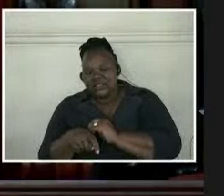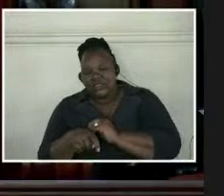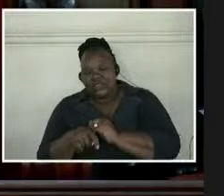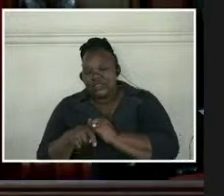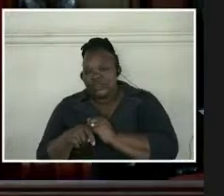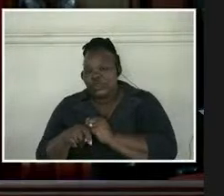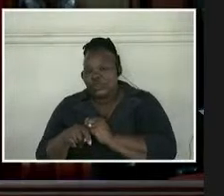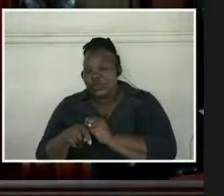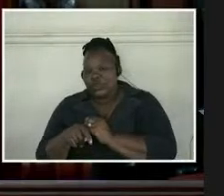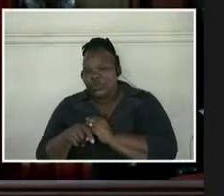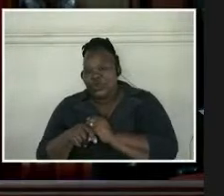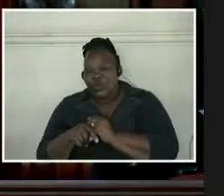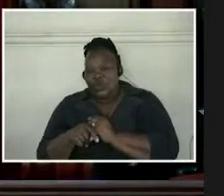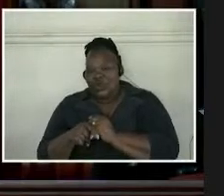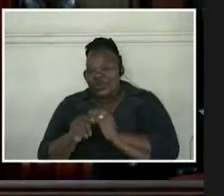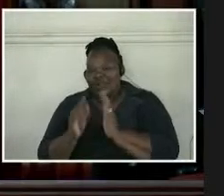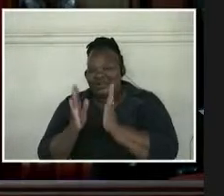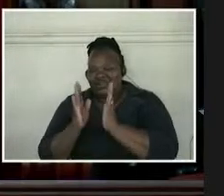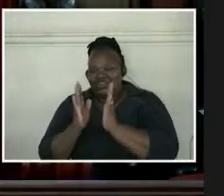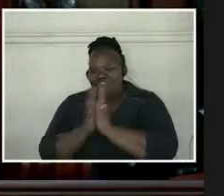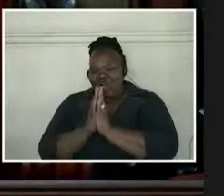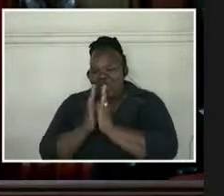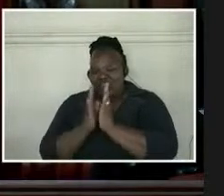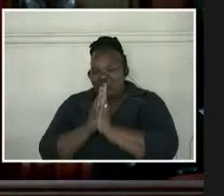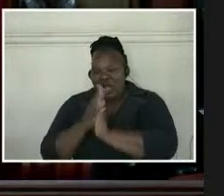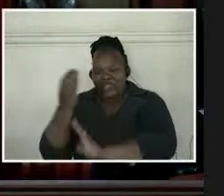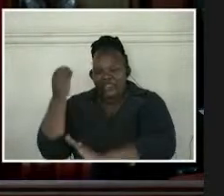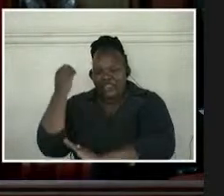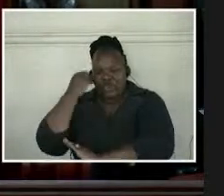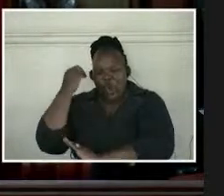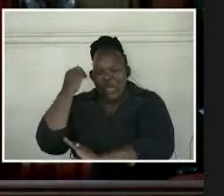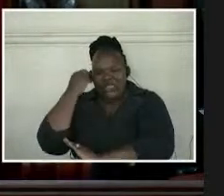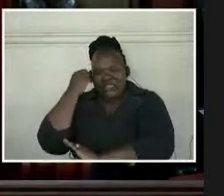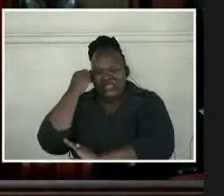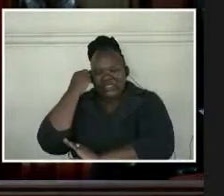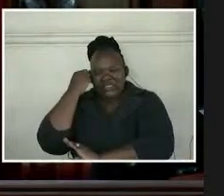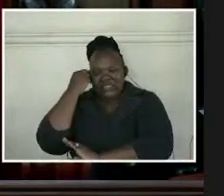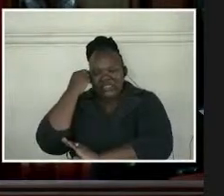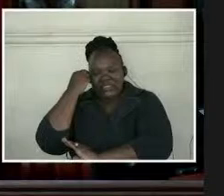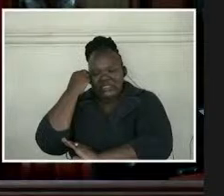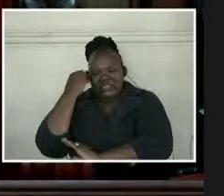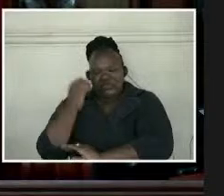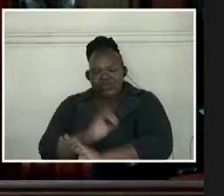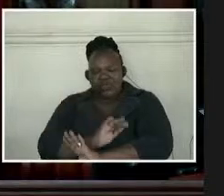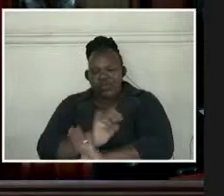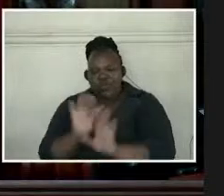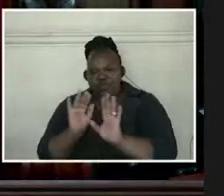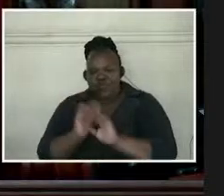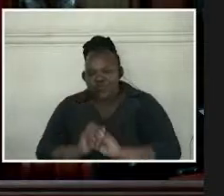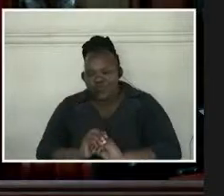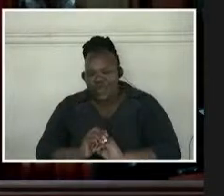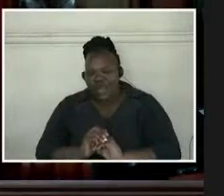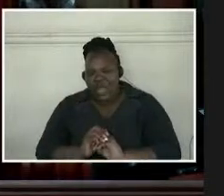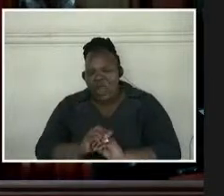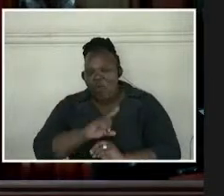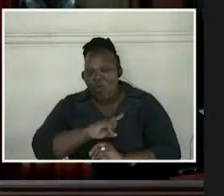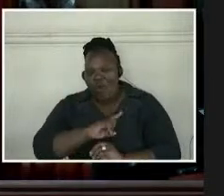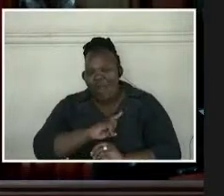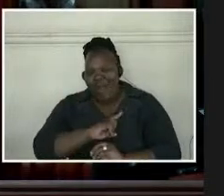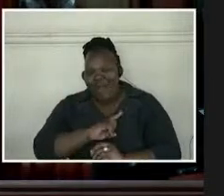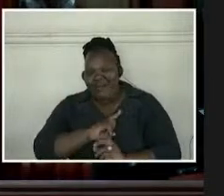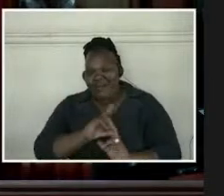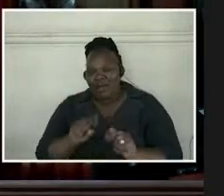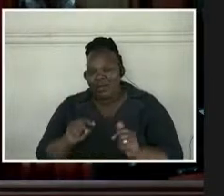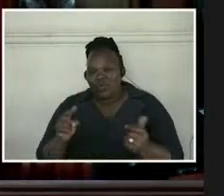to reduce any background noises that may interfere with the proceedings with the